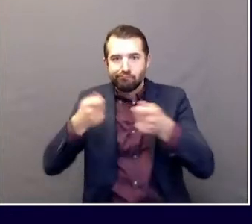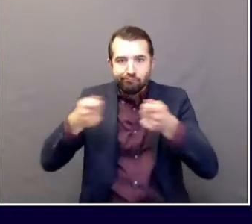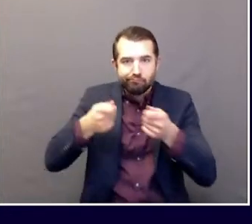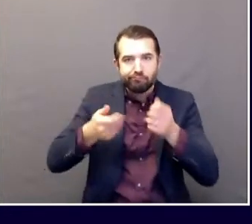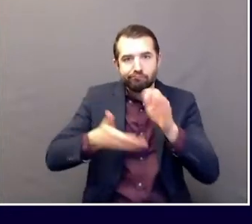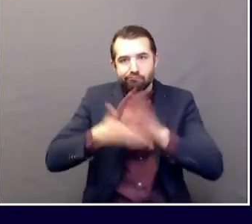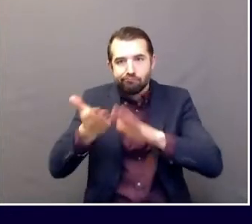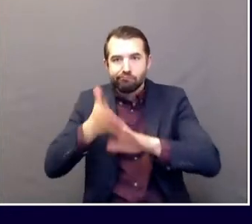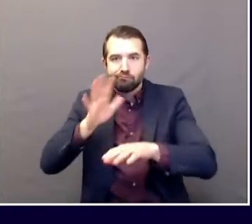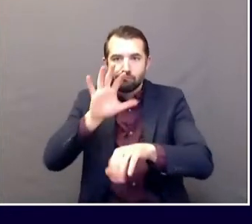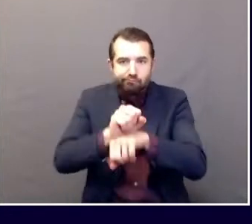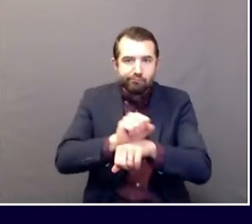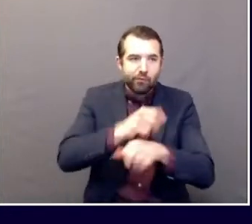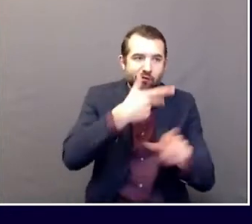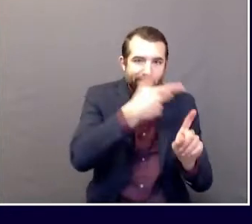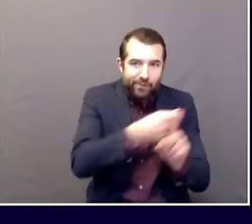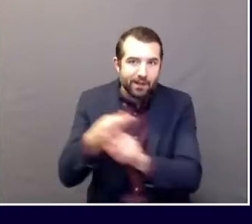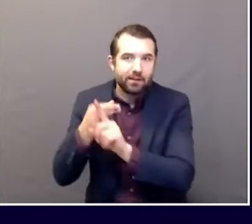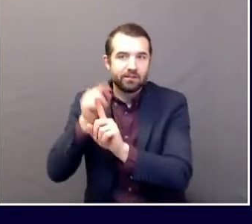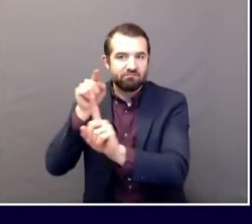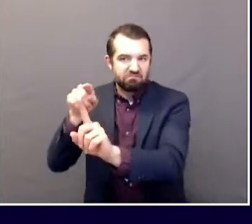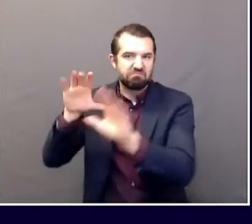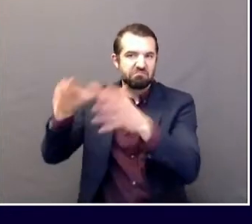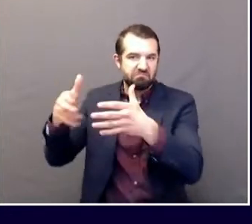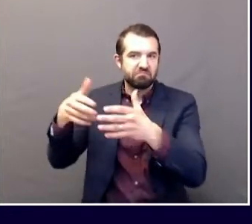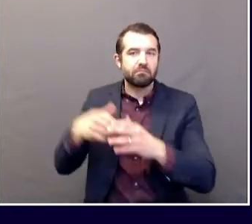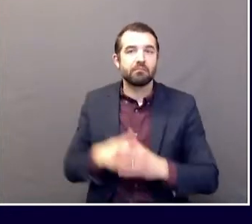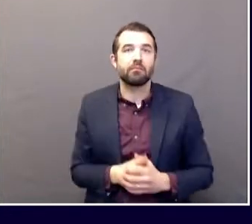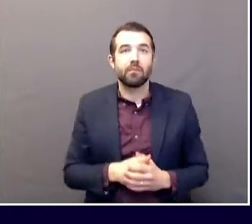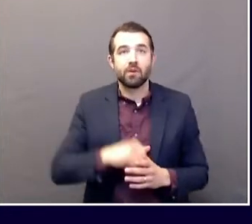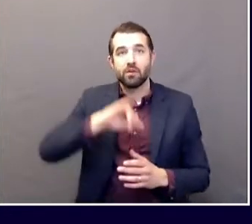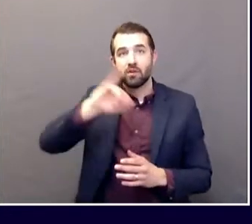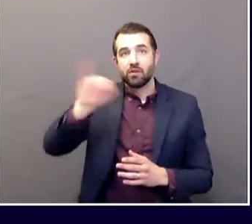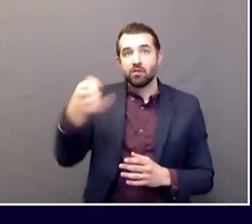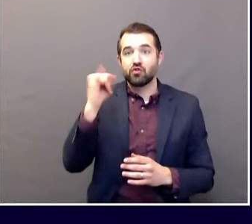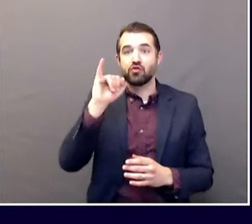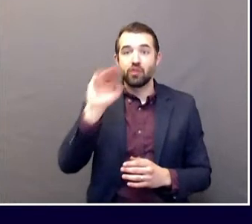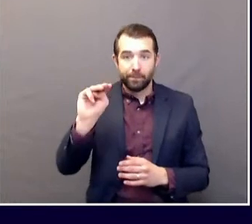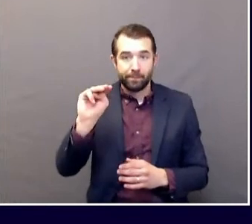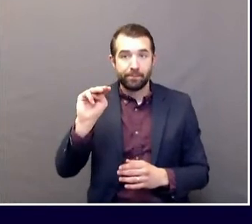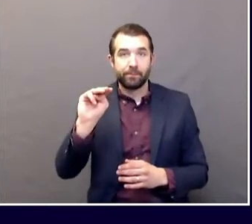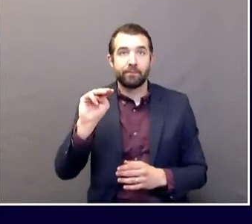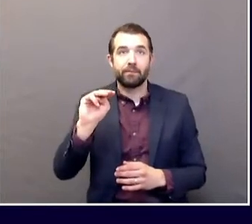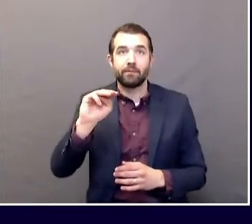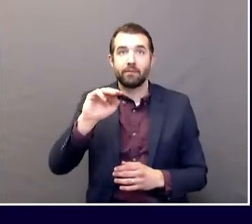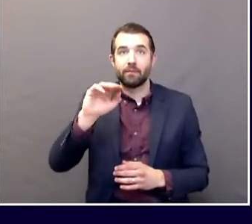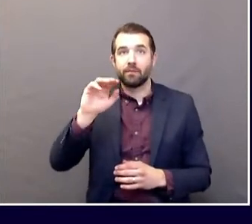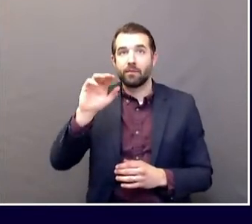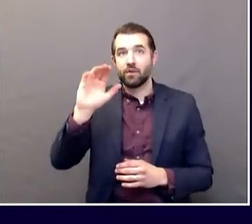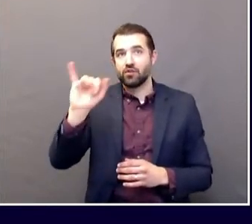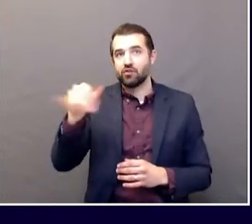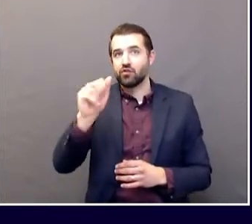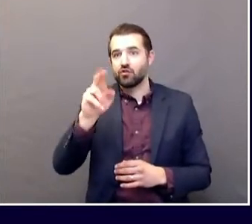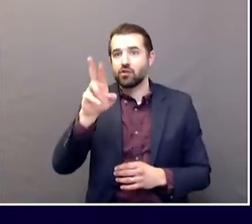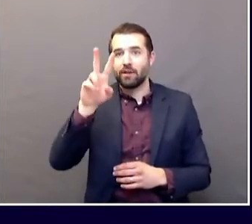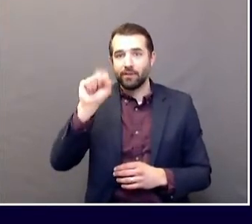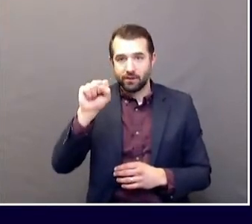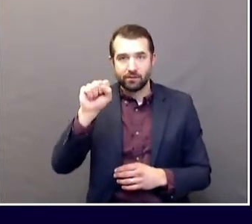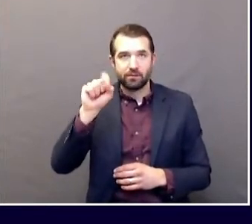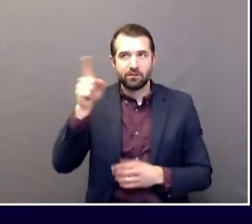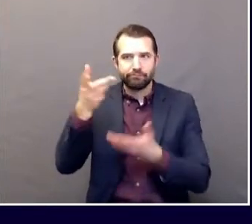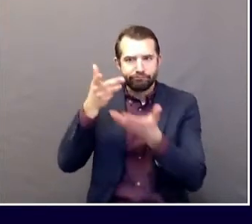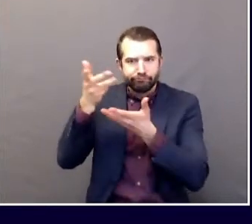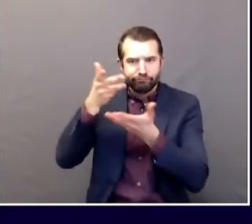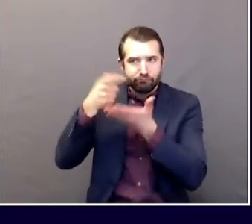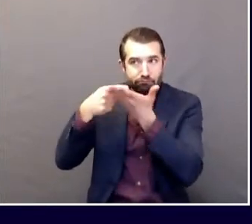were reviewing their scheduled appointments, they found openings in their schedule. They have a significant number of